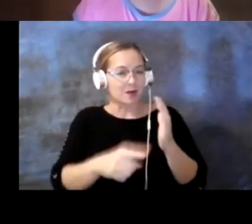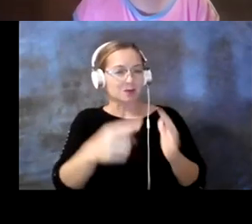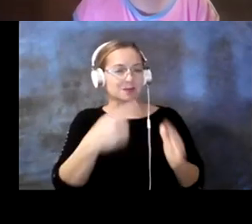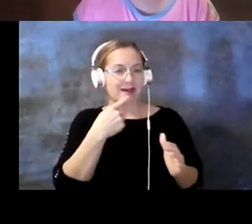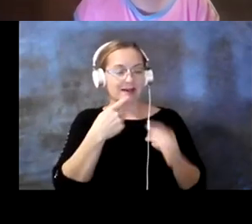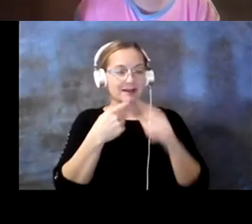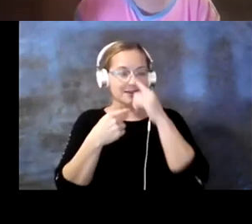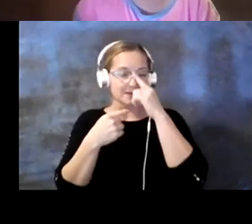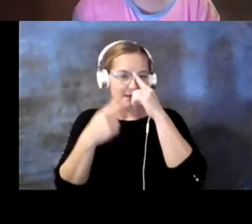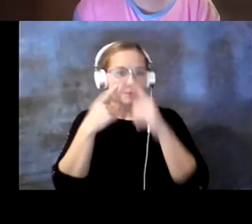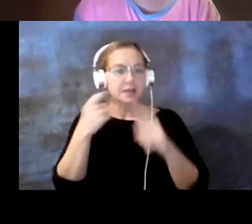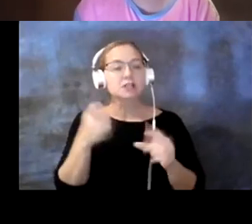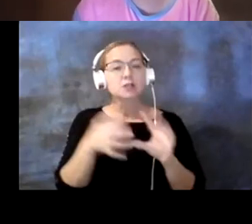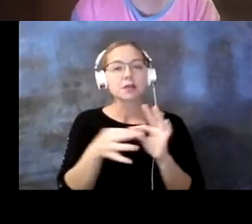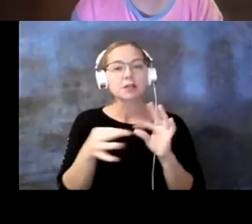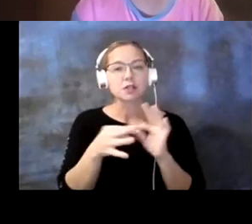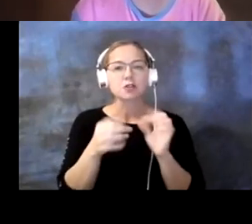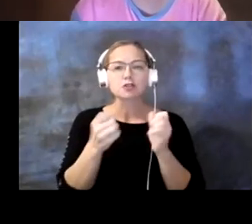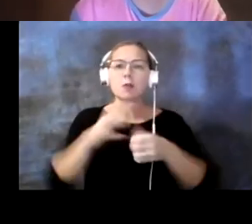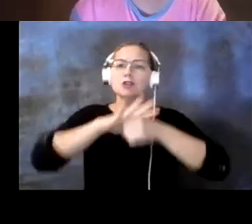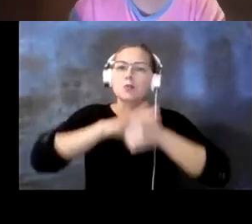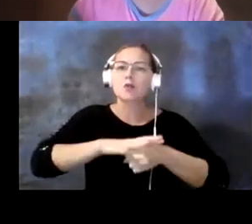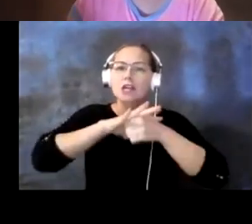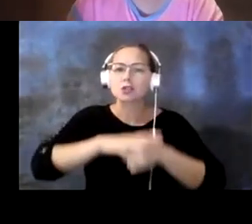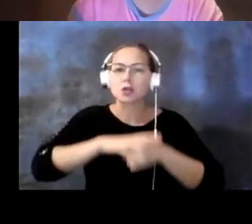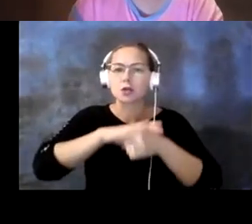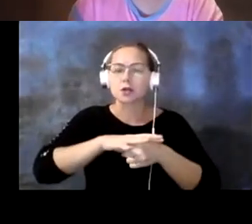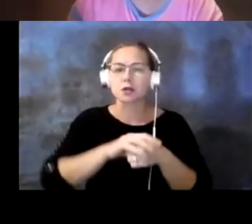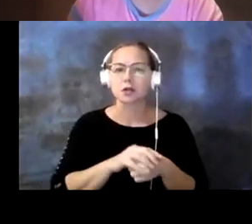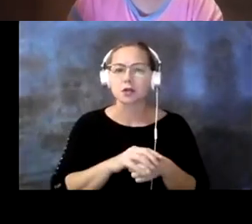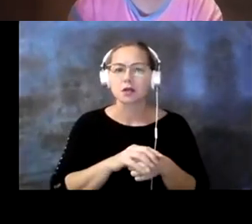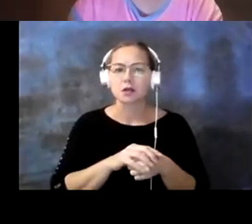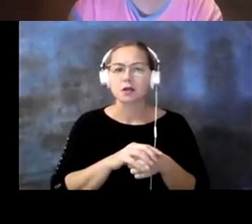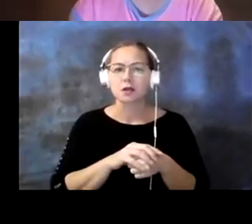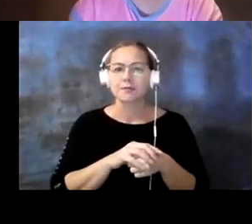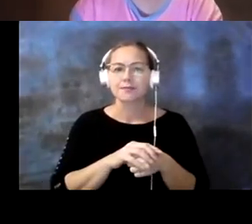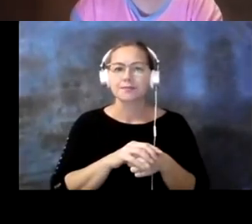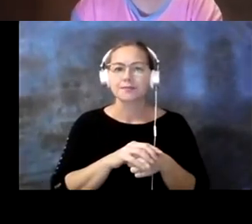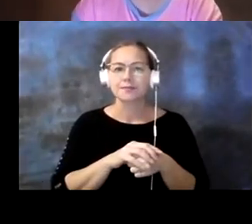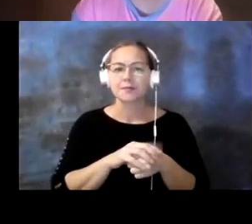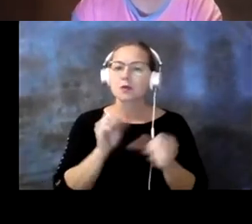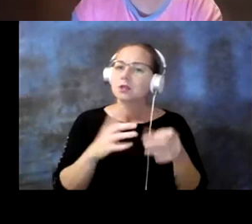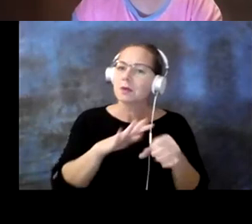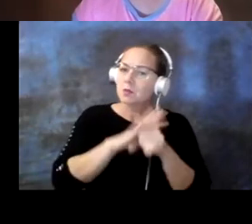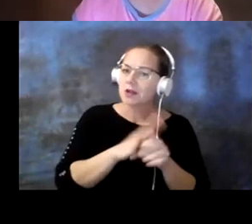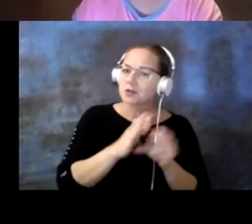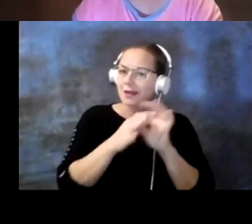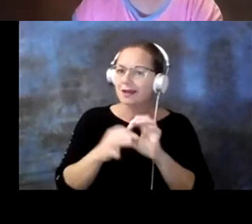like you mentioned, there's so much pressure when it comes to sexuality that I